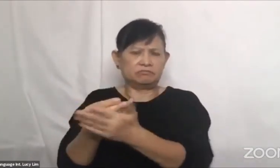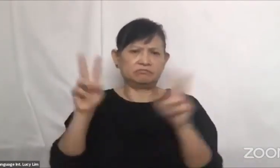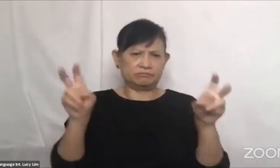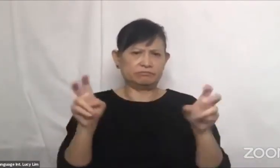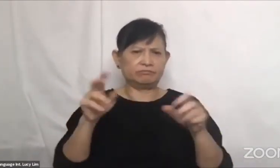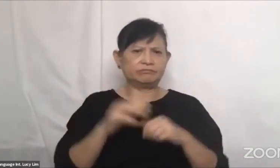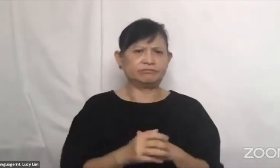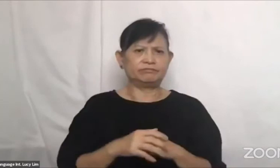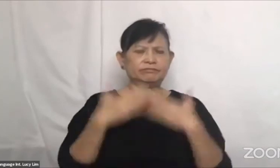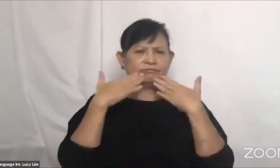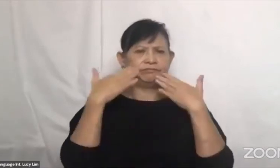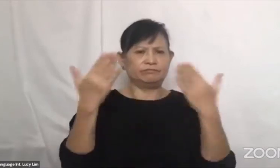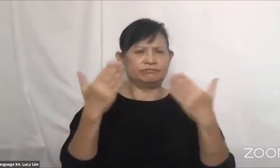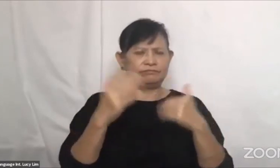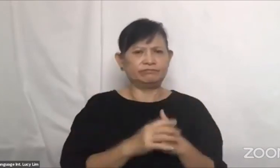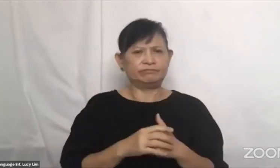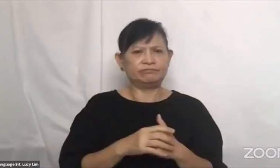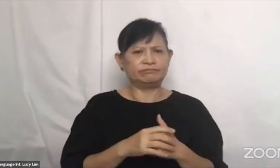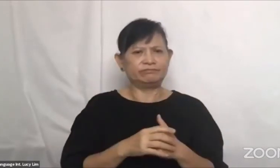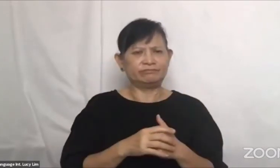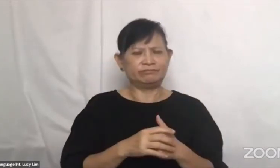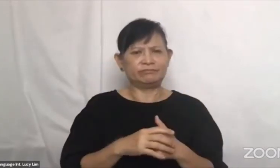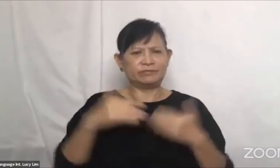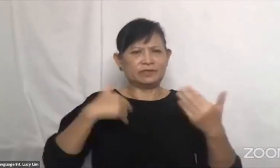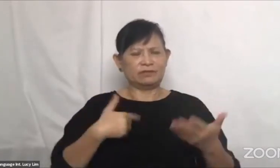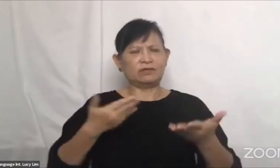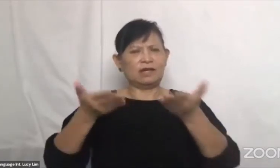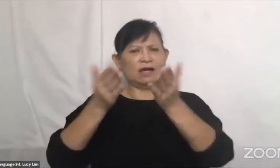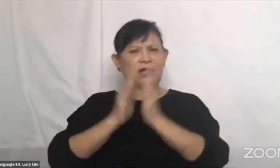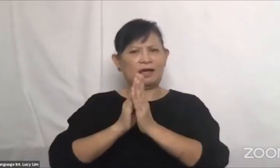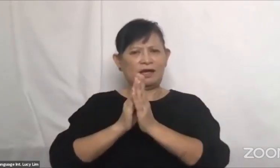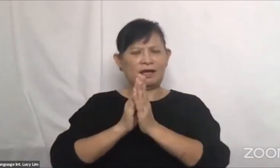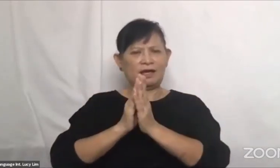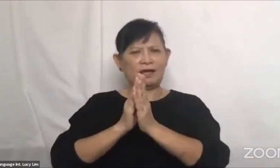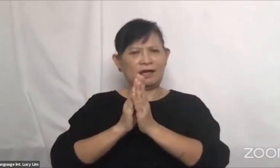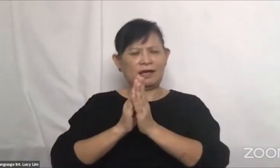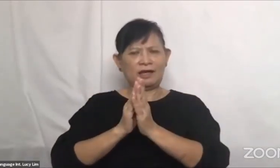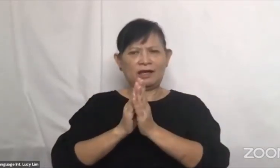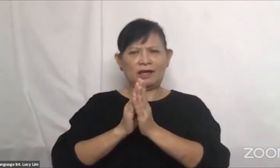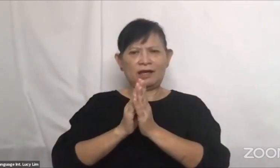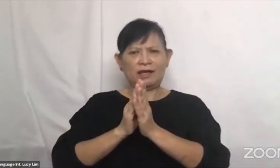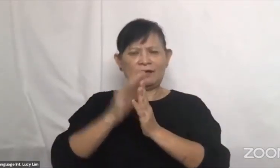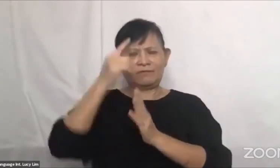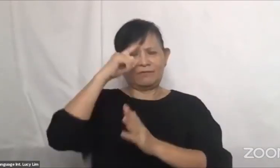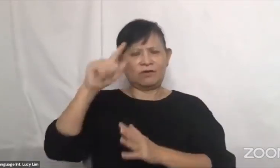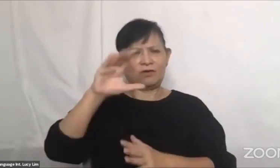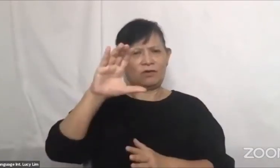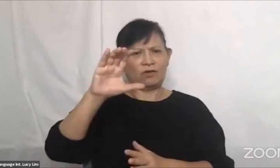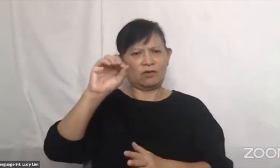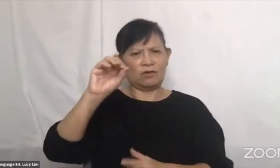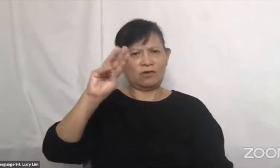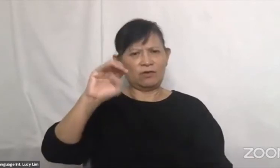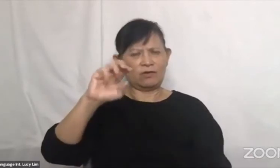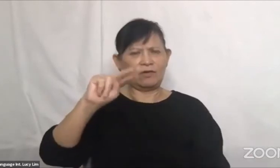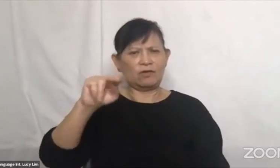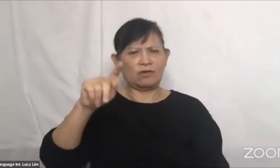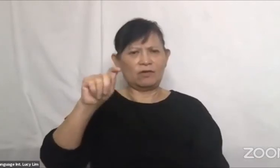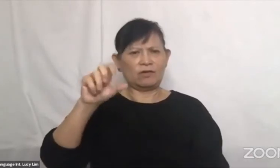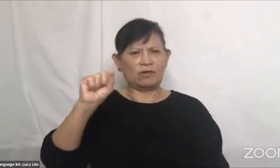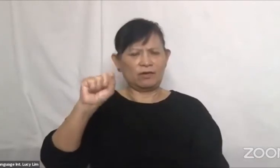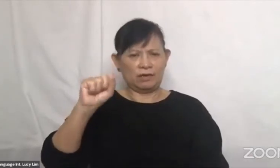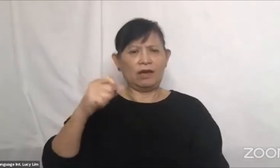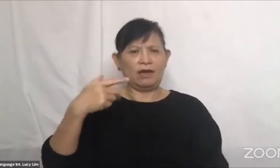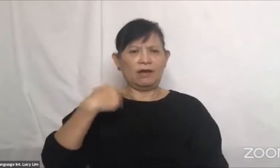Okay. Thank you. In fact, I was going to ask Anne for her comments because we got a very best practice example from